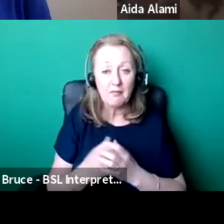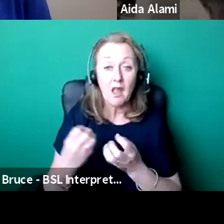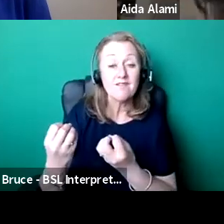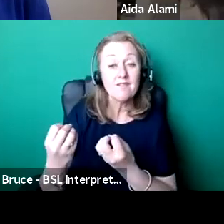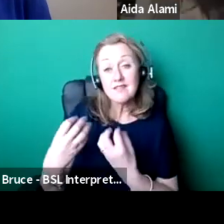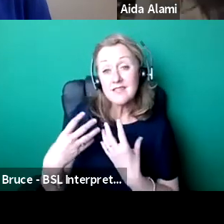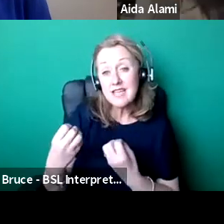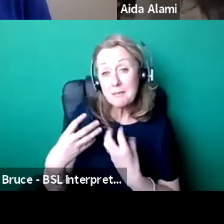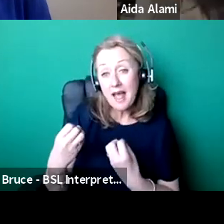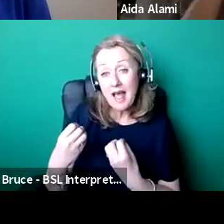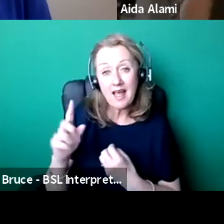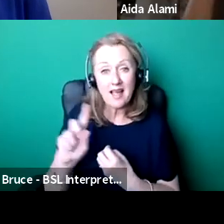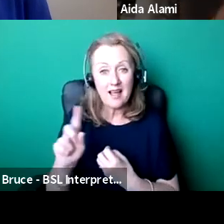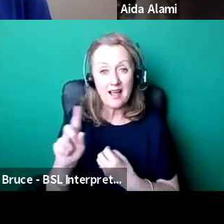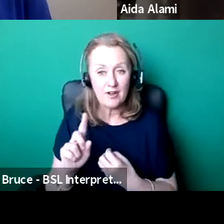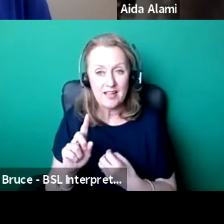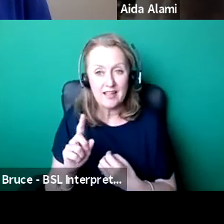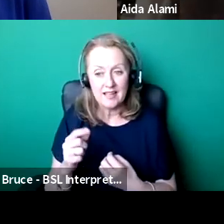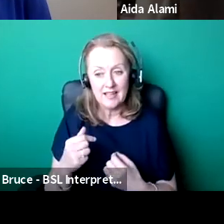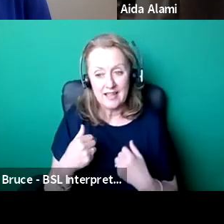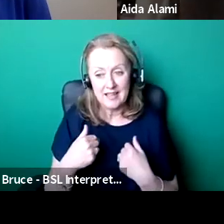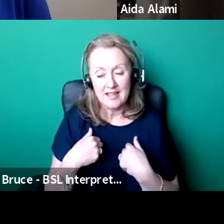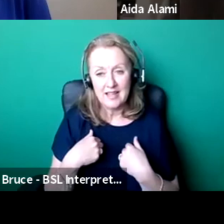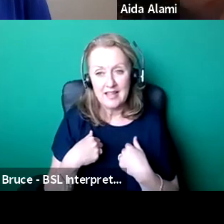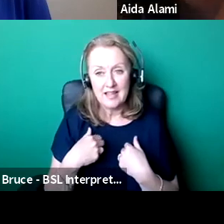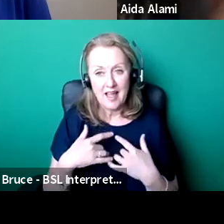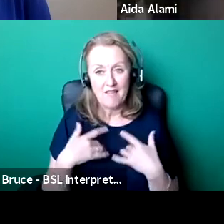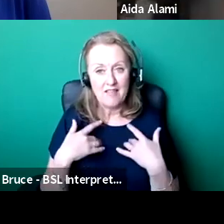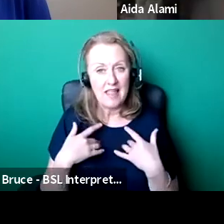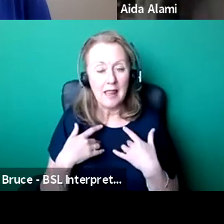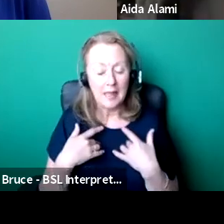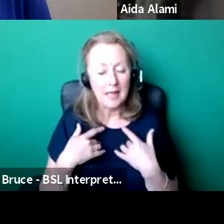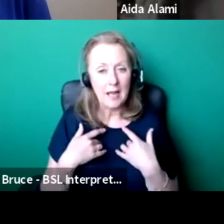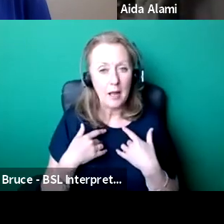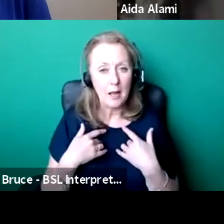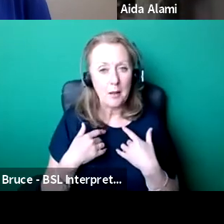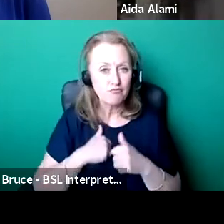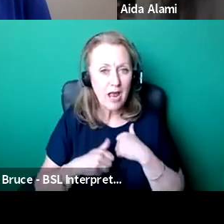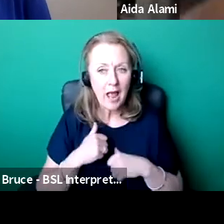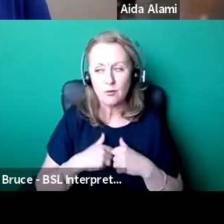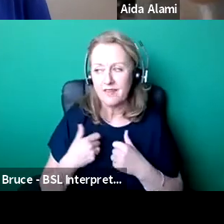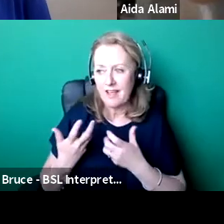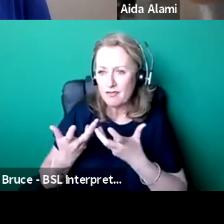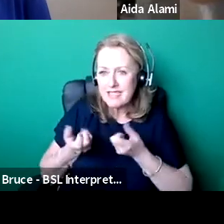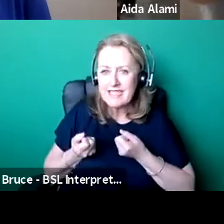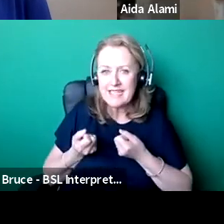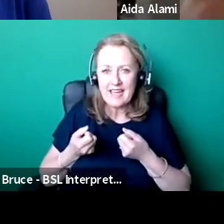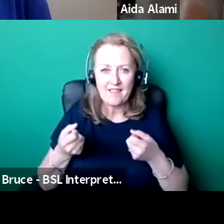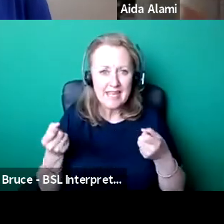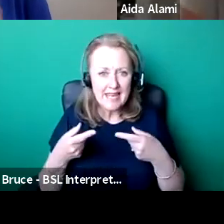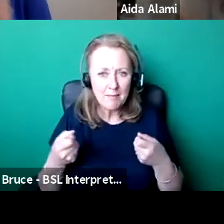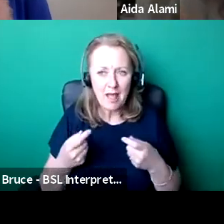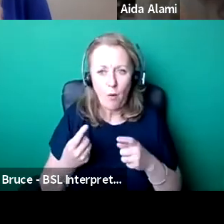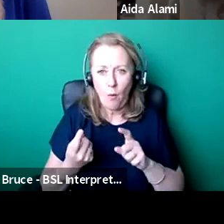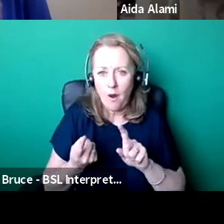I really feel thrilled every time I get an email or comment